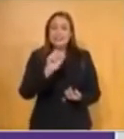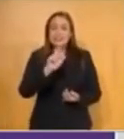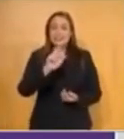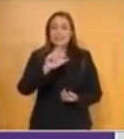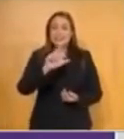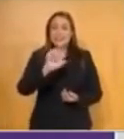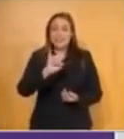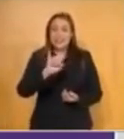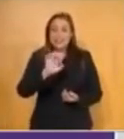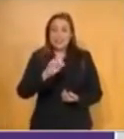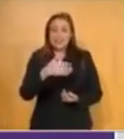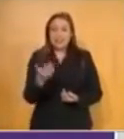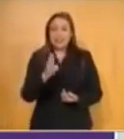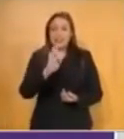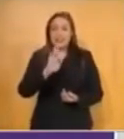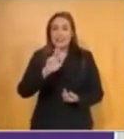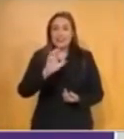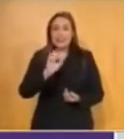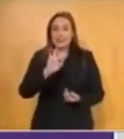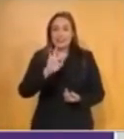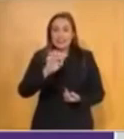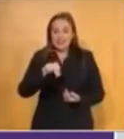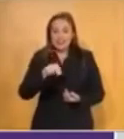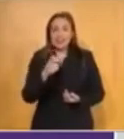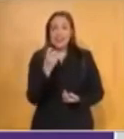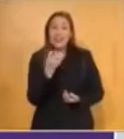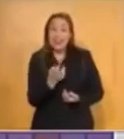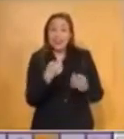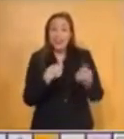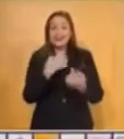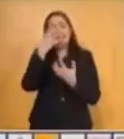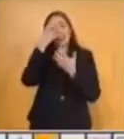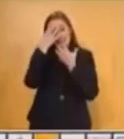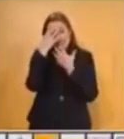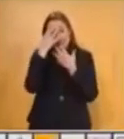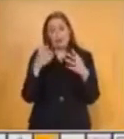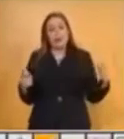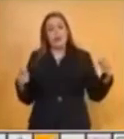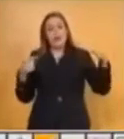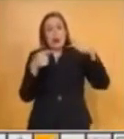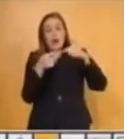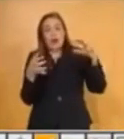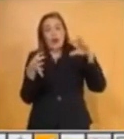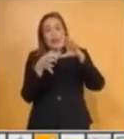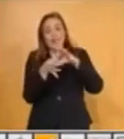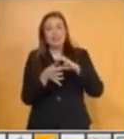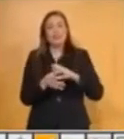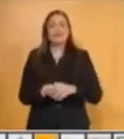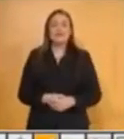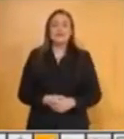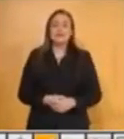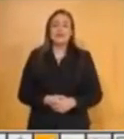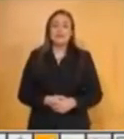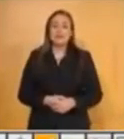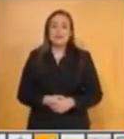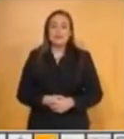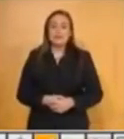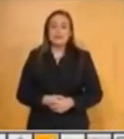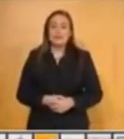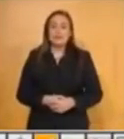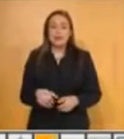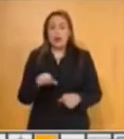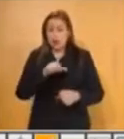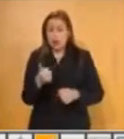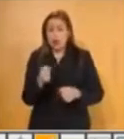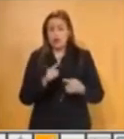Okay. Then we have strong, the person that has a lot of strength. Which of those characters is